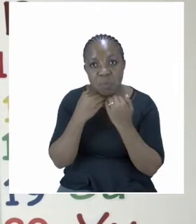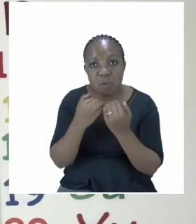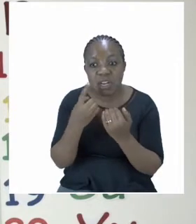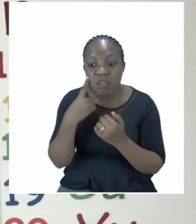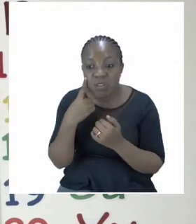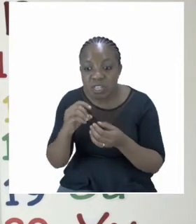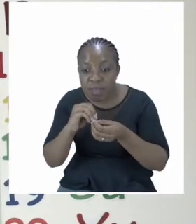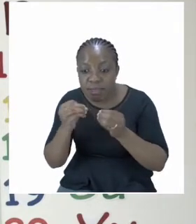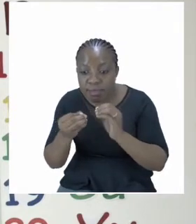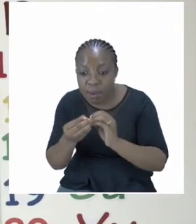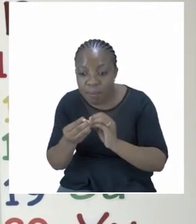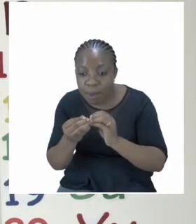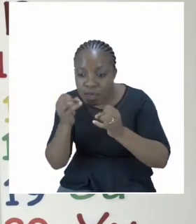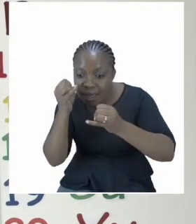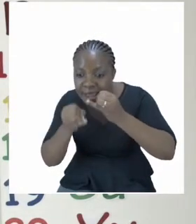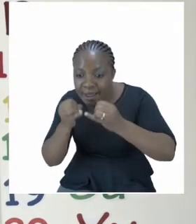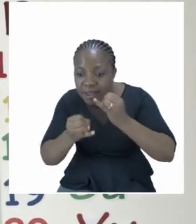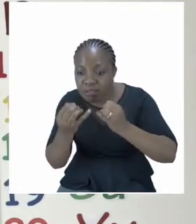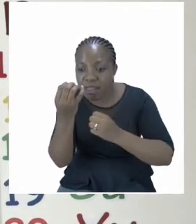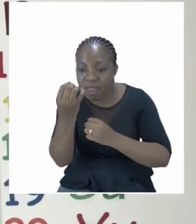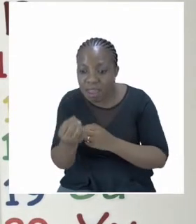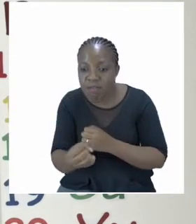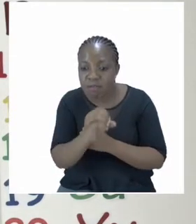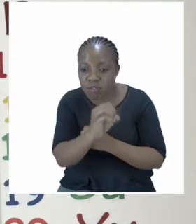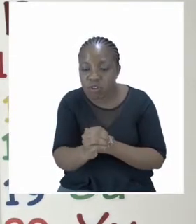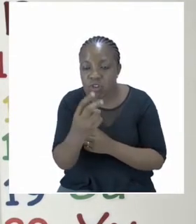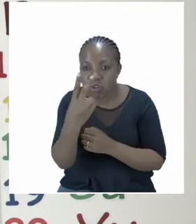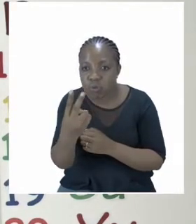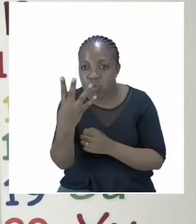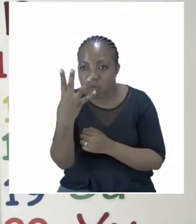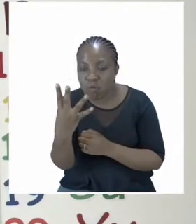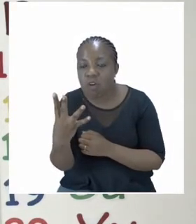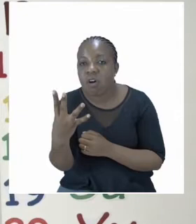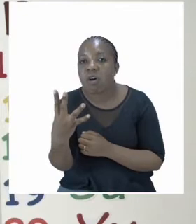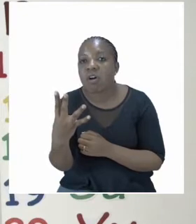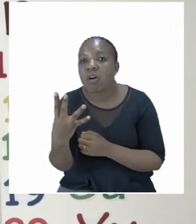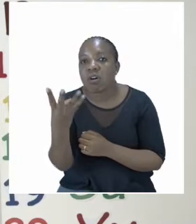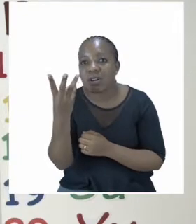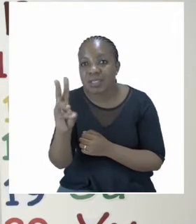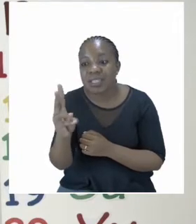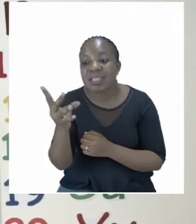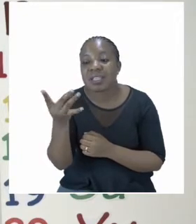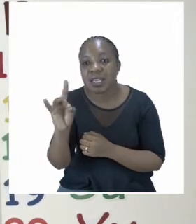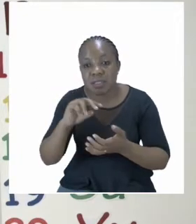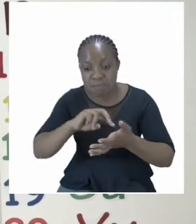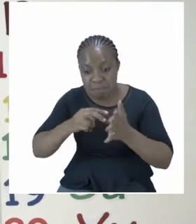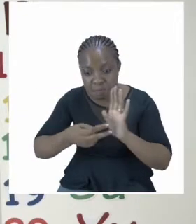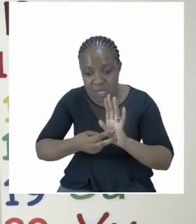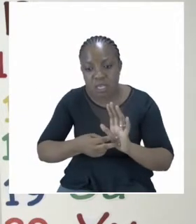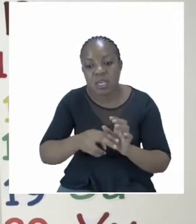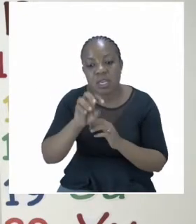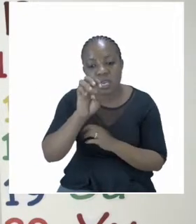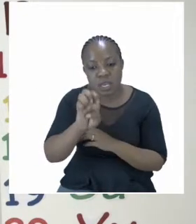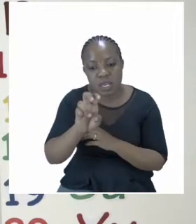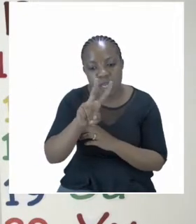of a number, that's how we know that it is an even number. Let's take a look